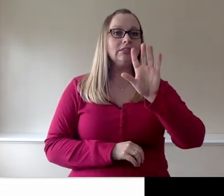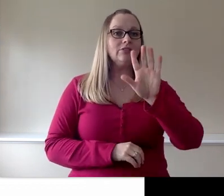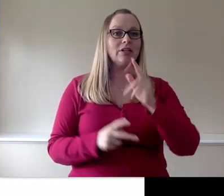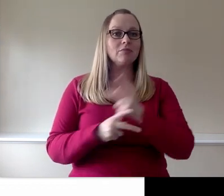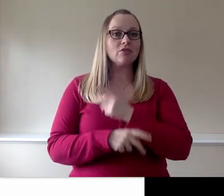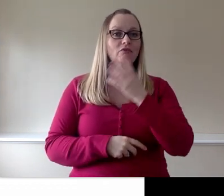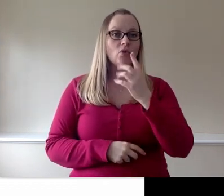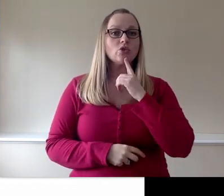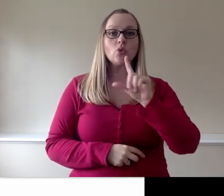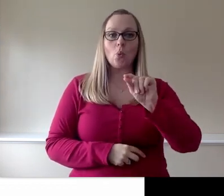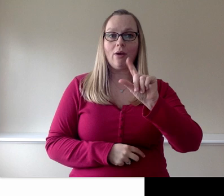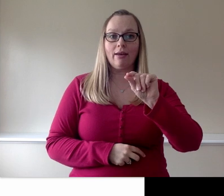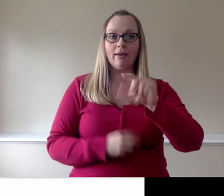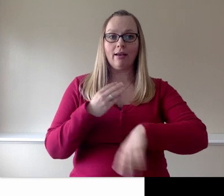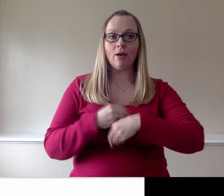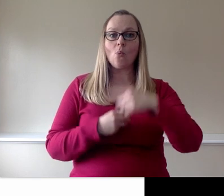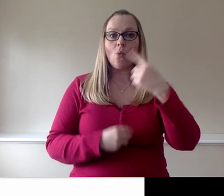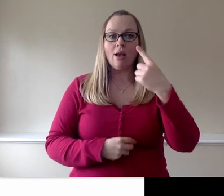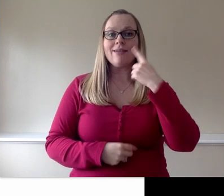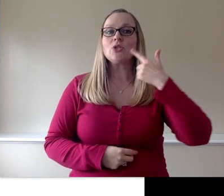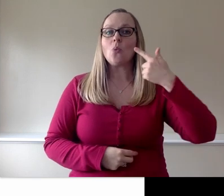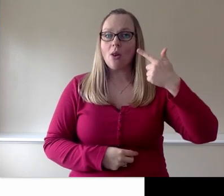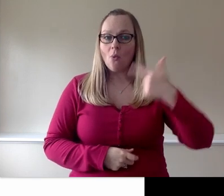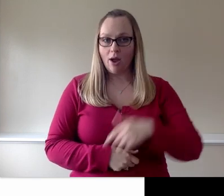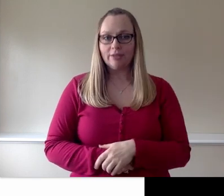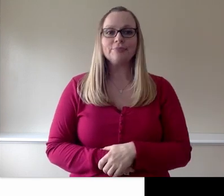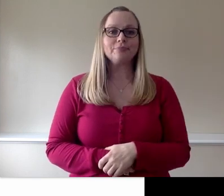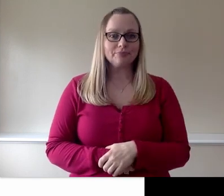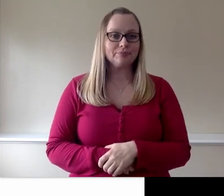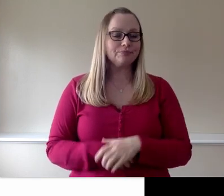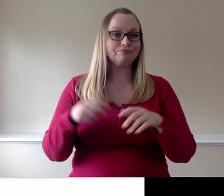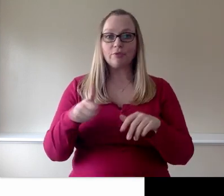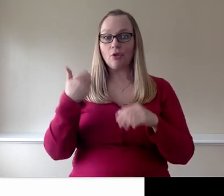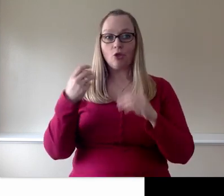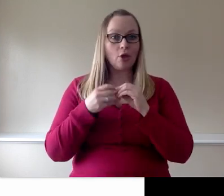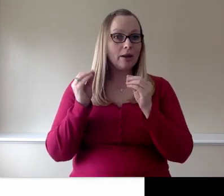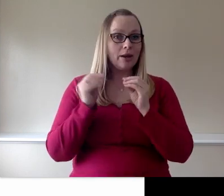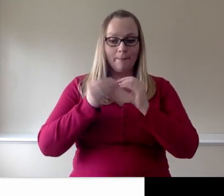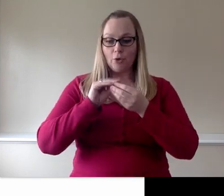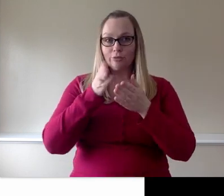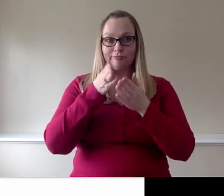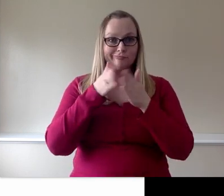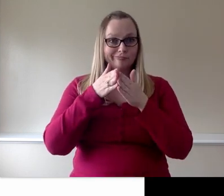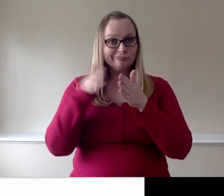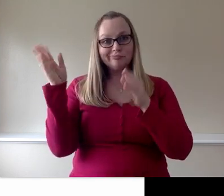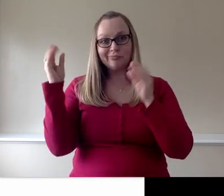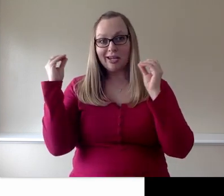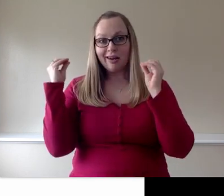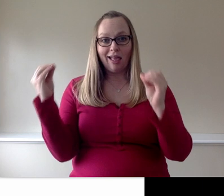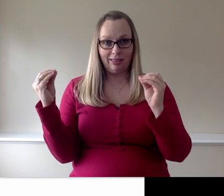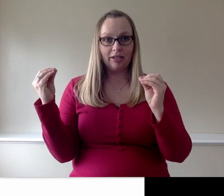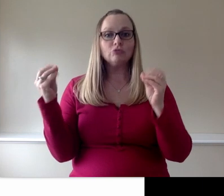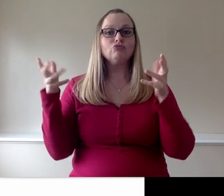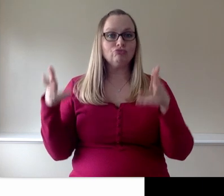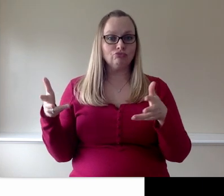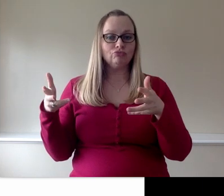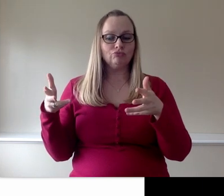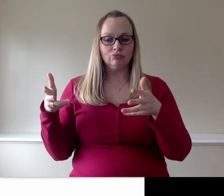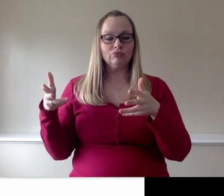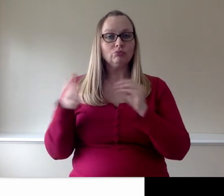5 times 4 is 20, plus 1 more is 21. There's no other number here to add a carry to, so we write